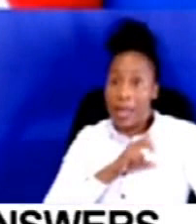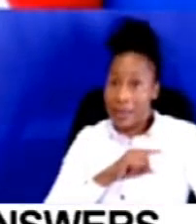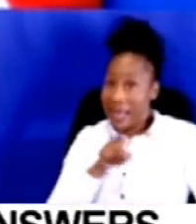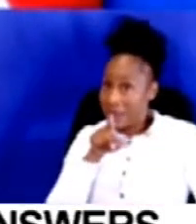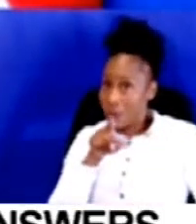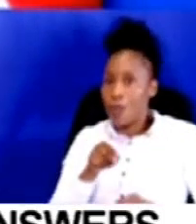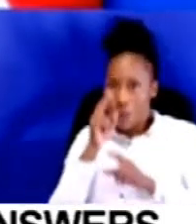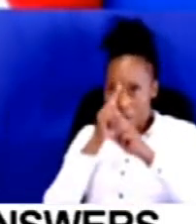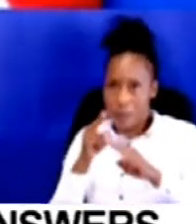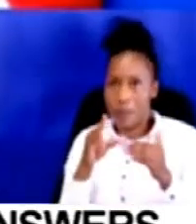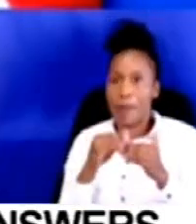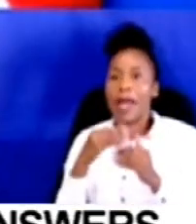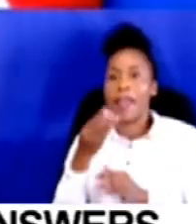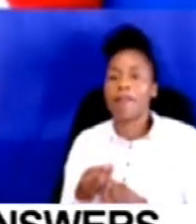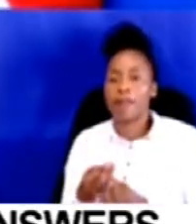Member.